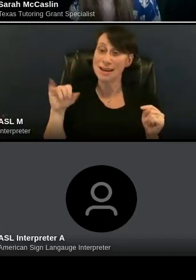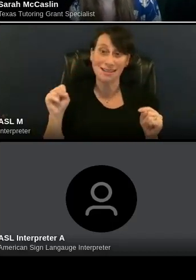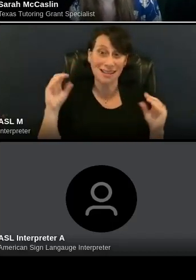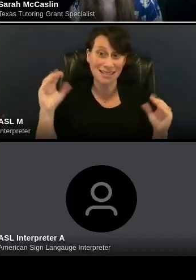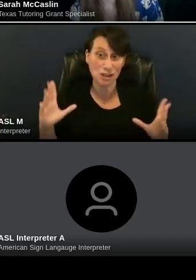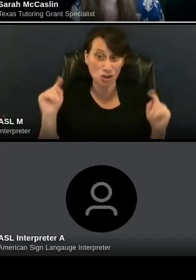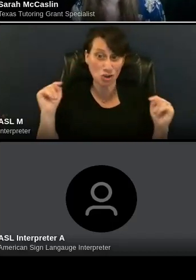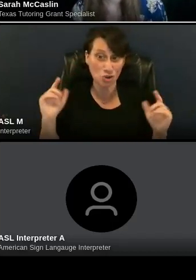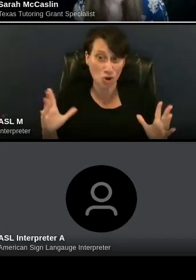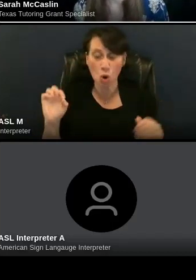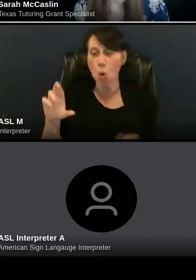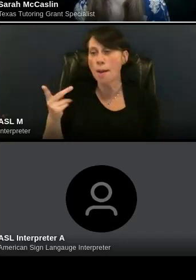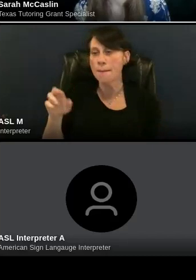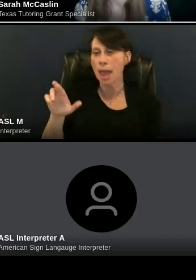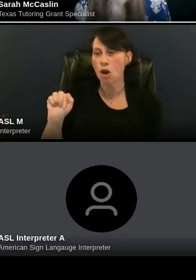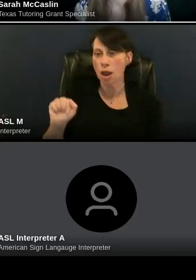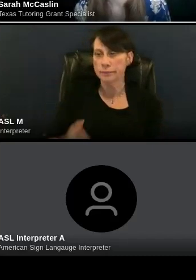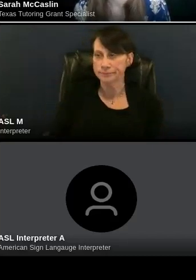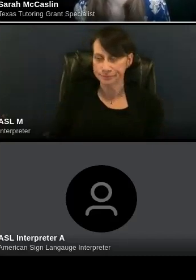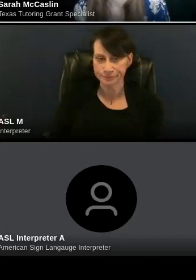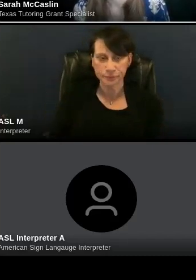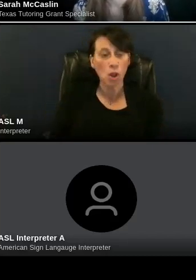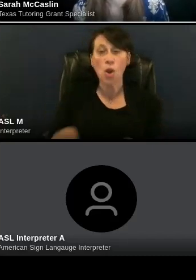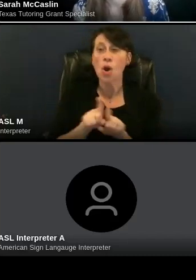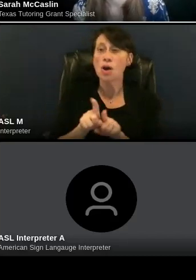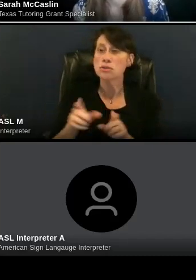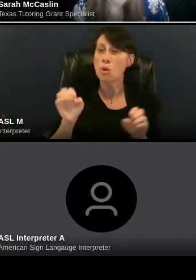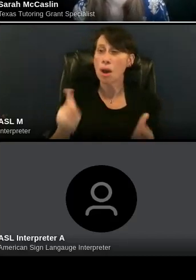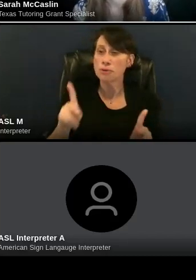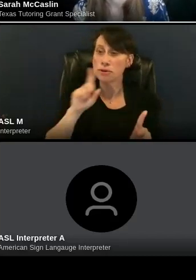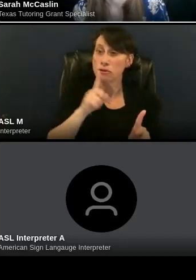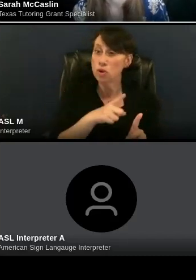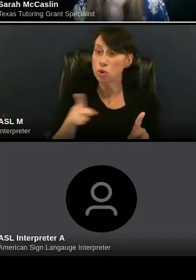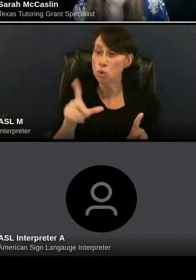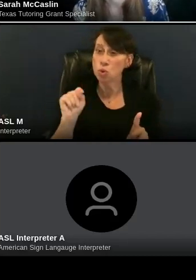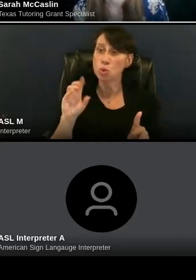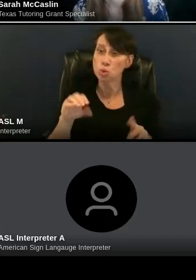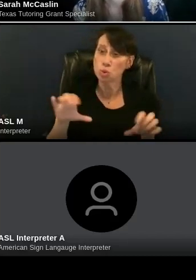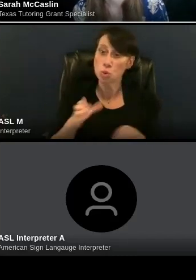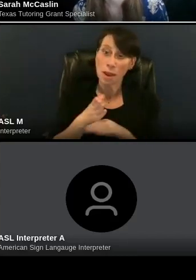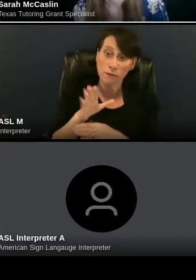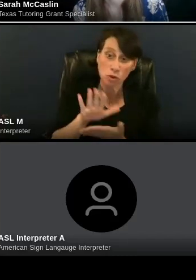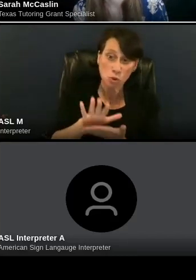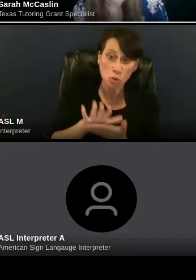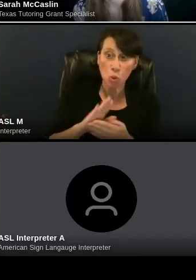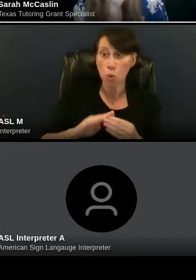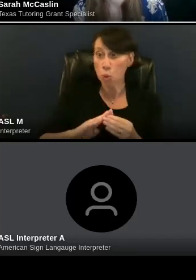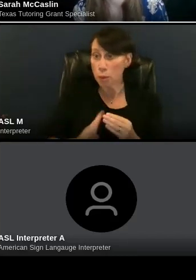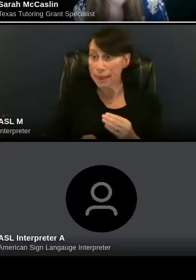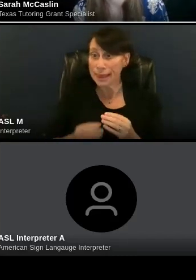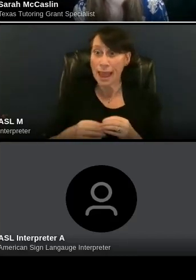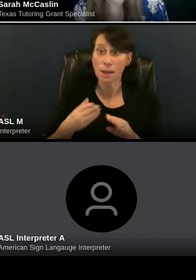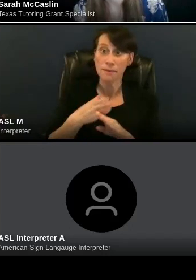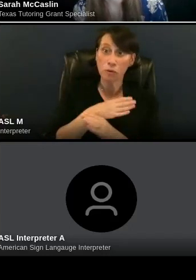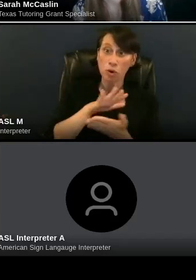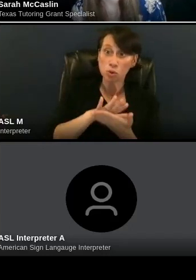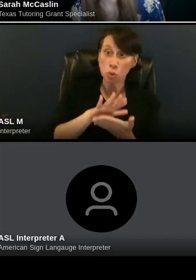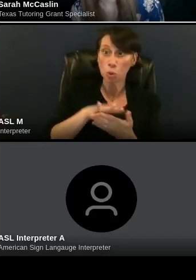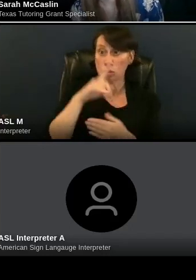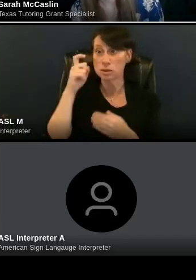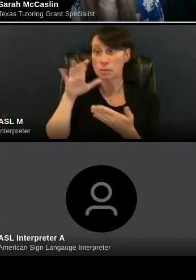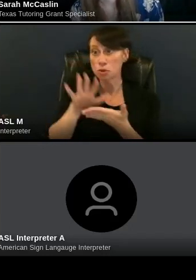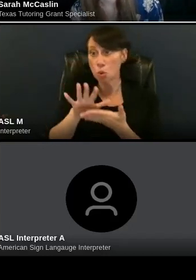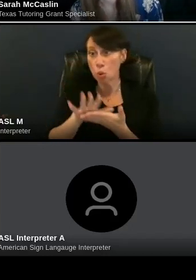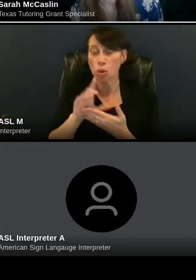or a paraprofessional. There are also opportunities for you to do after school, weekends, before school, summer